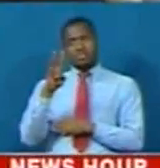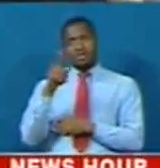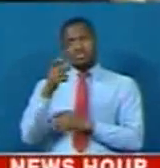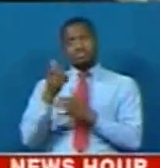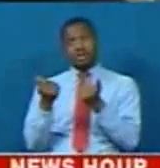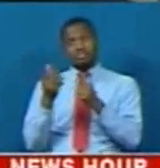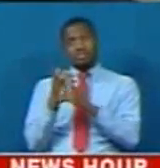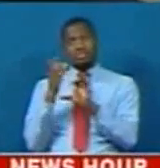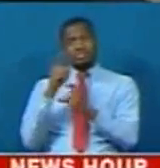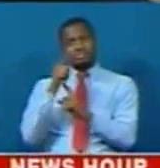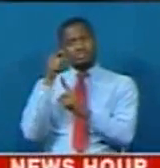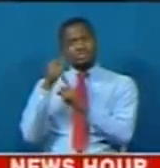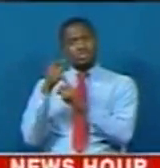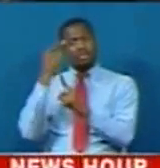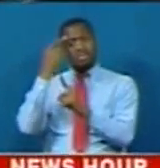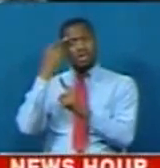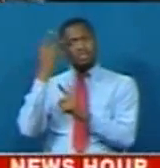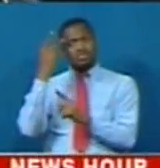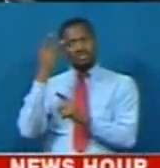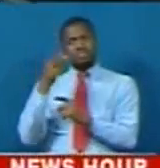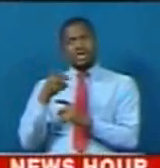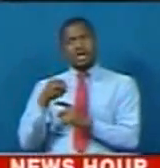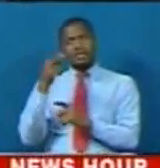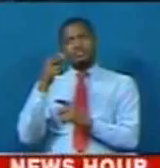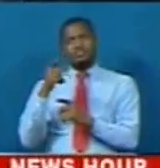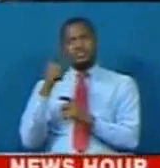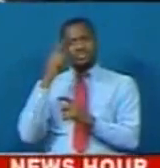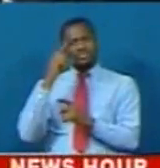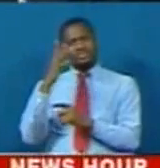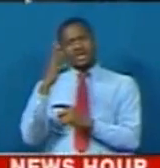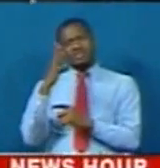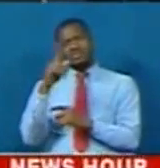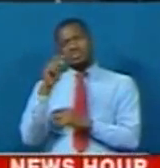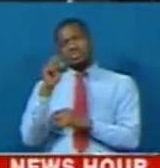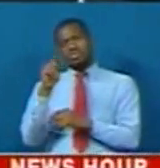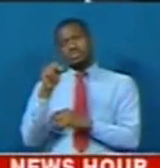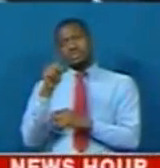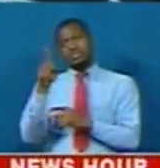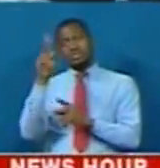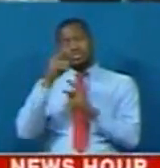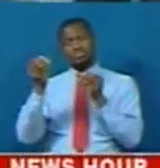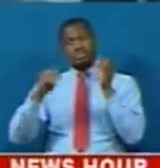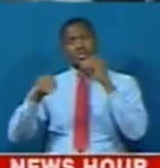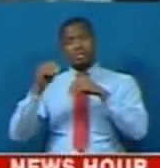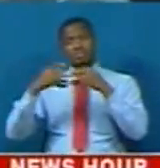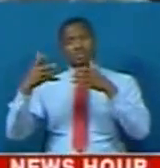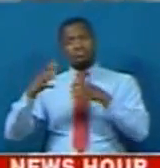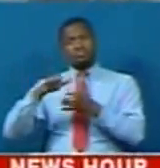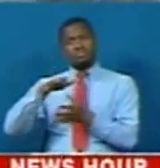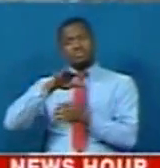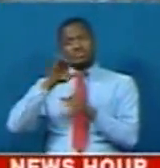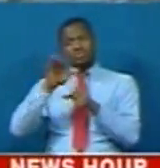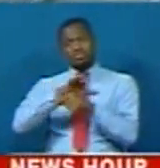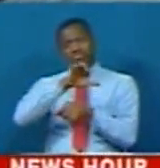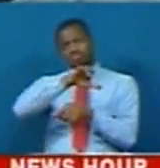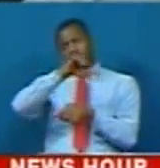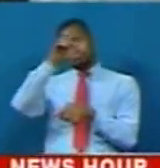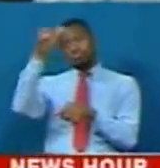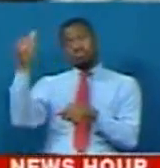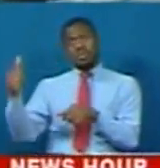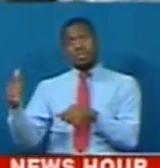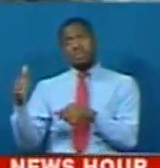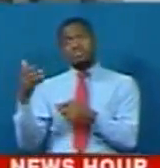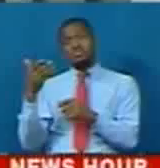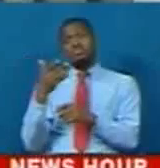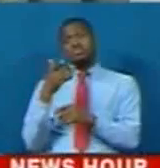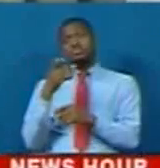is specifically designed for high payloads of 5 tons, with a loading span of up to 17 feet, like